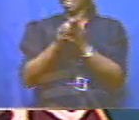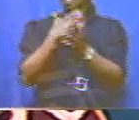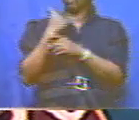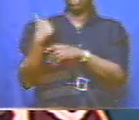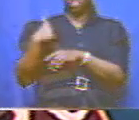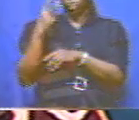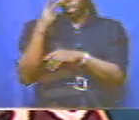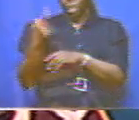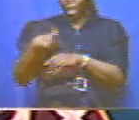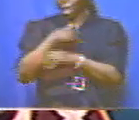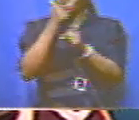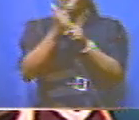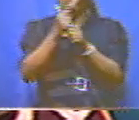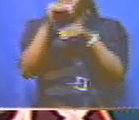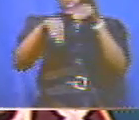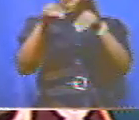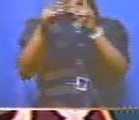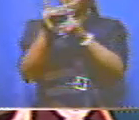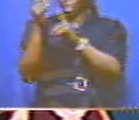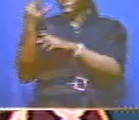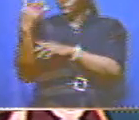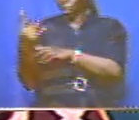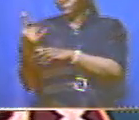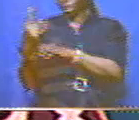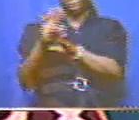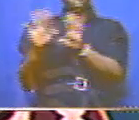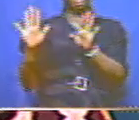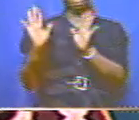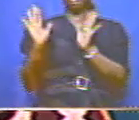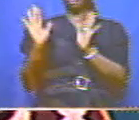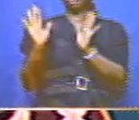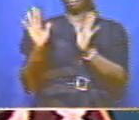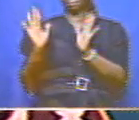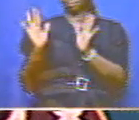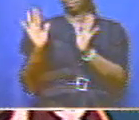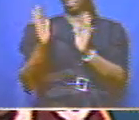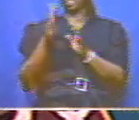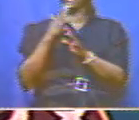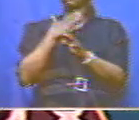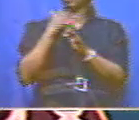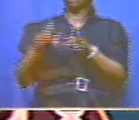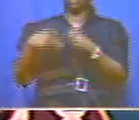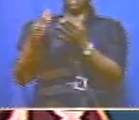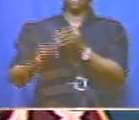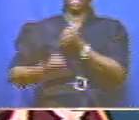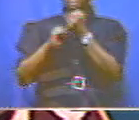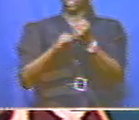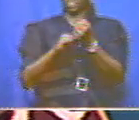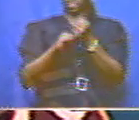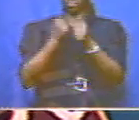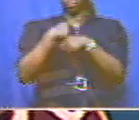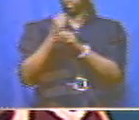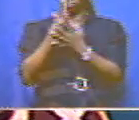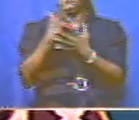hold elections on 31st, and that was the end of the statement. Okay. They're willing to offer support to make sure that we go through